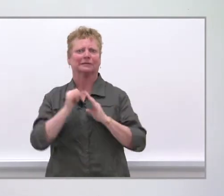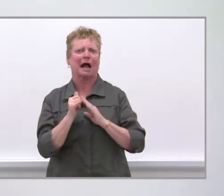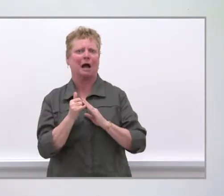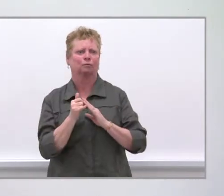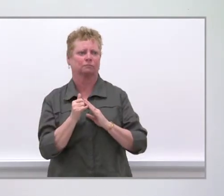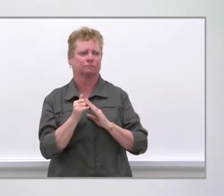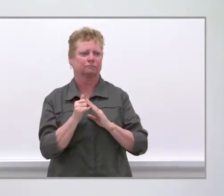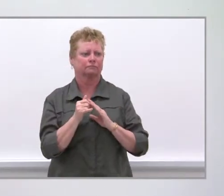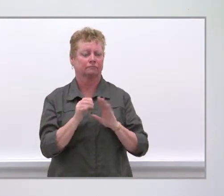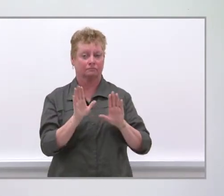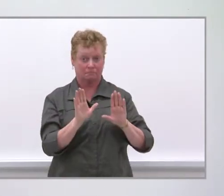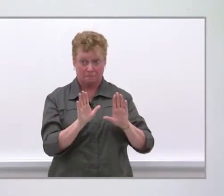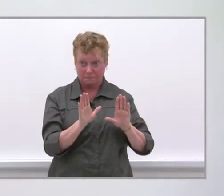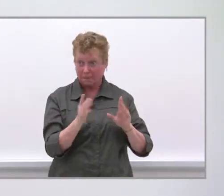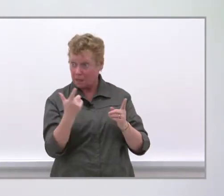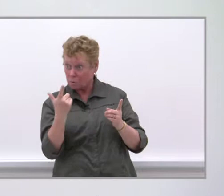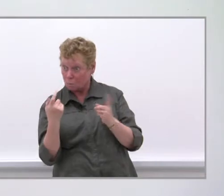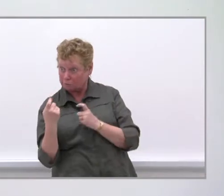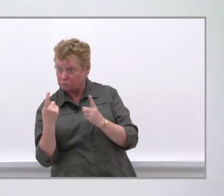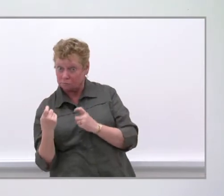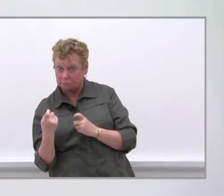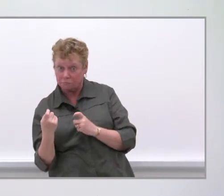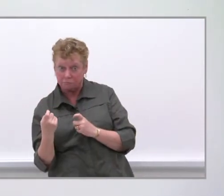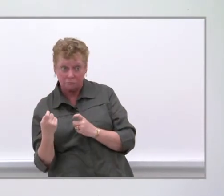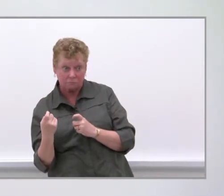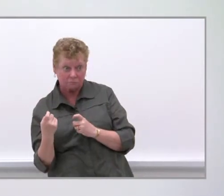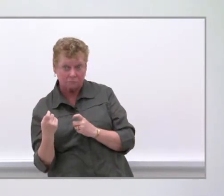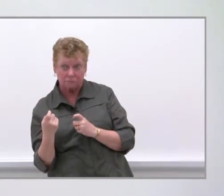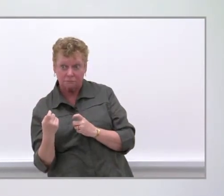Any questions about that section?